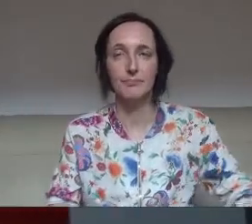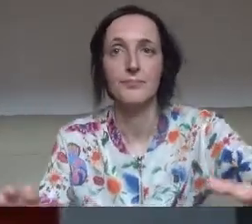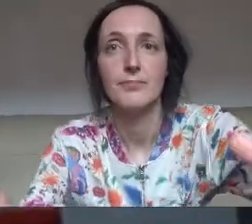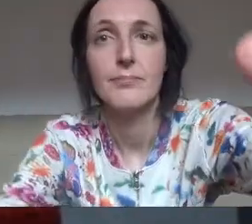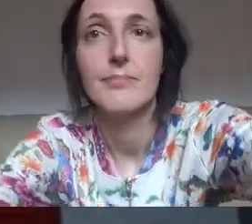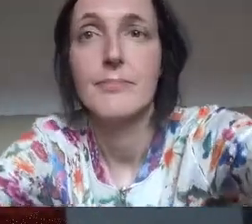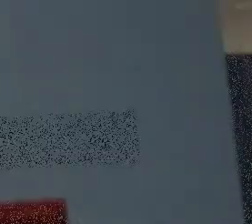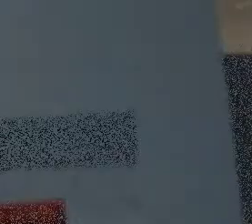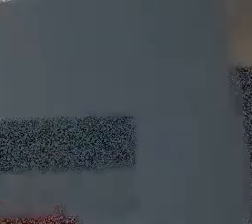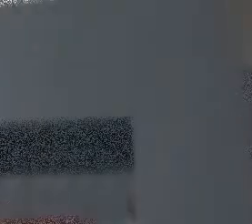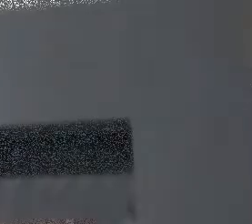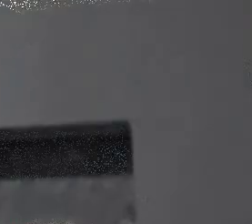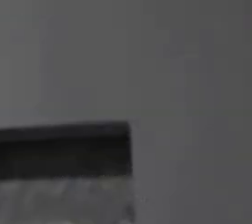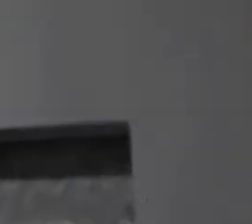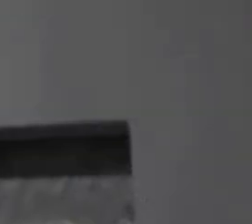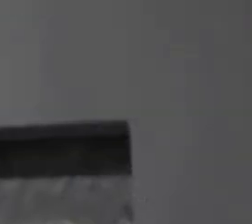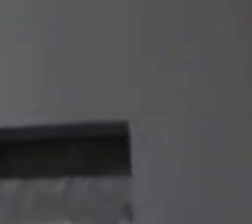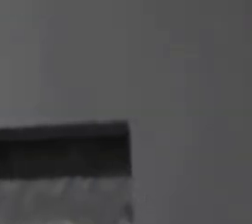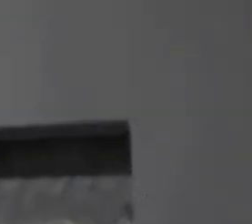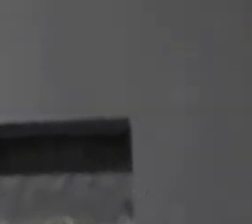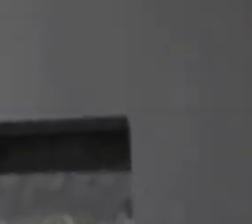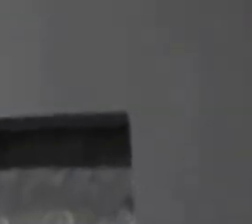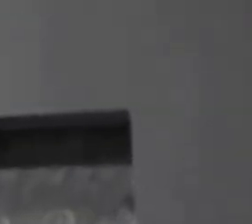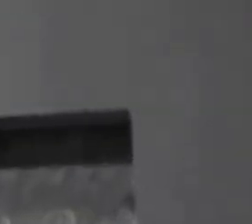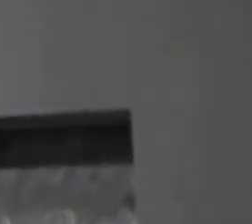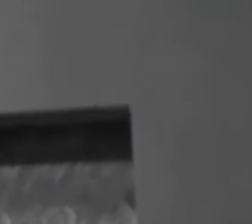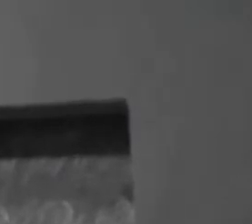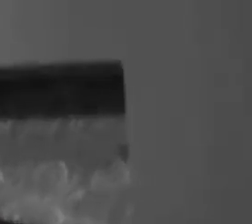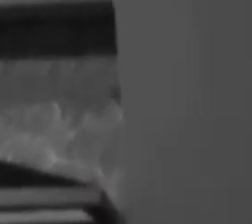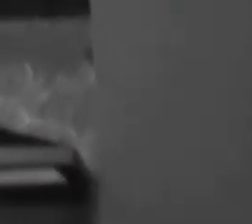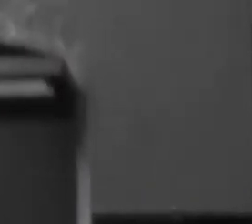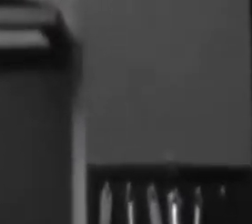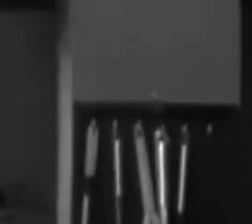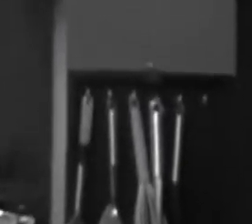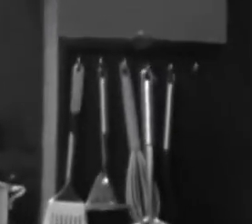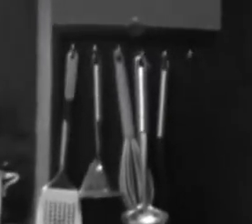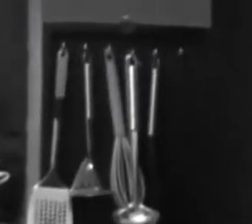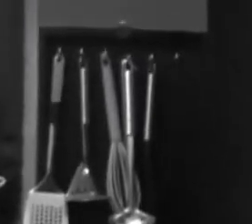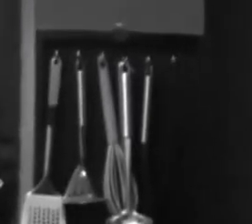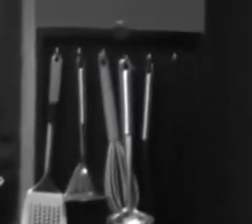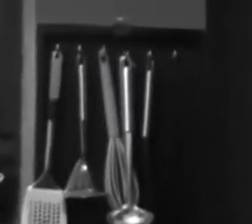Bye. Okay, we are ready. Turn off the oven.